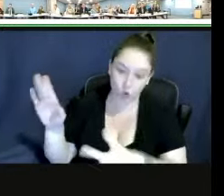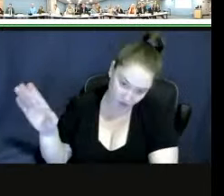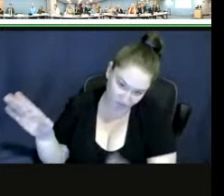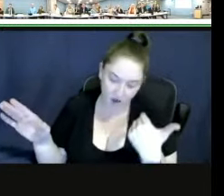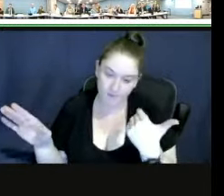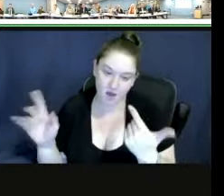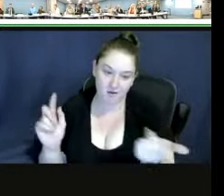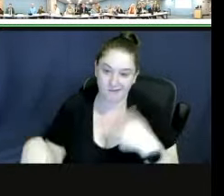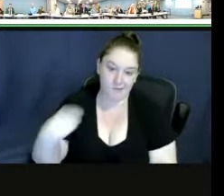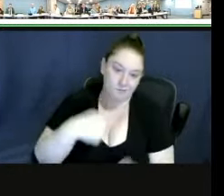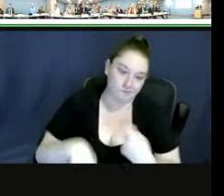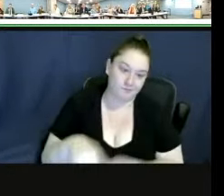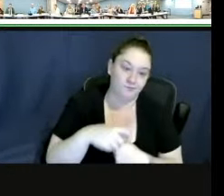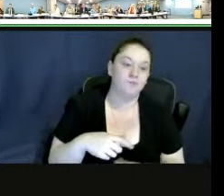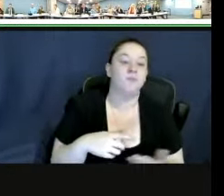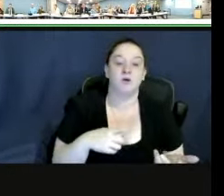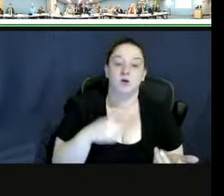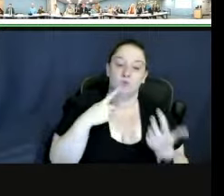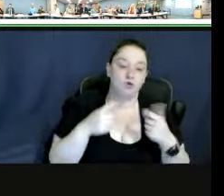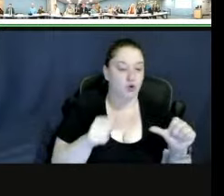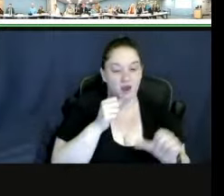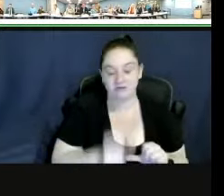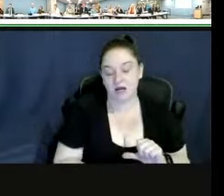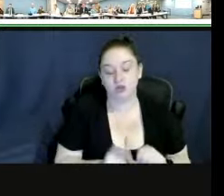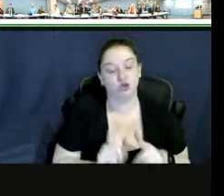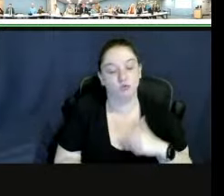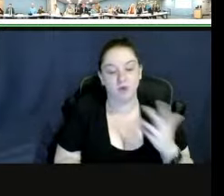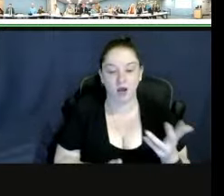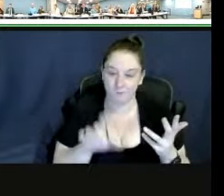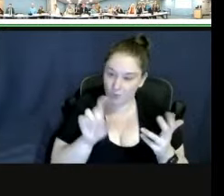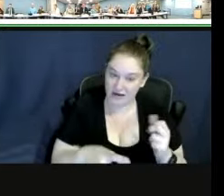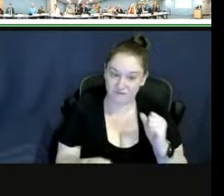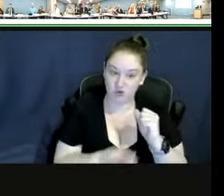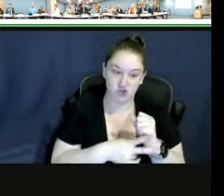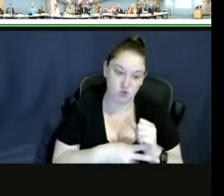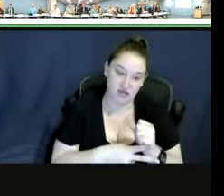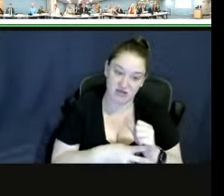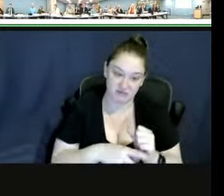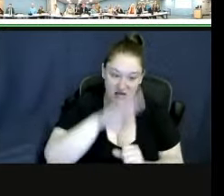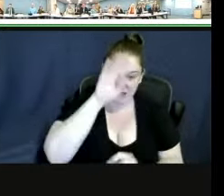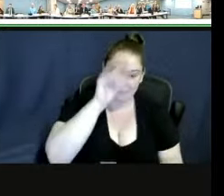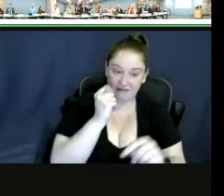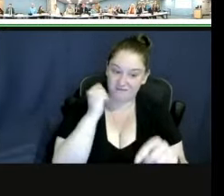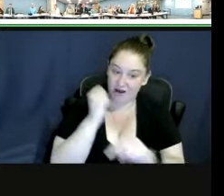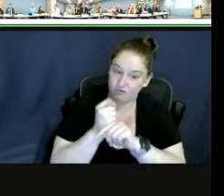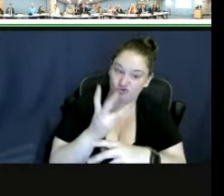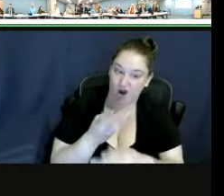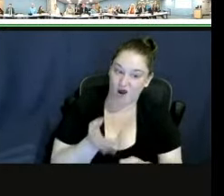And we try not to do that, but there, we gotta keep trucks in service too. So it's a balance.